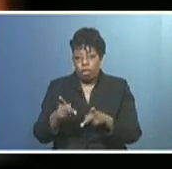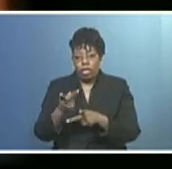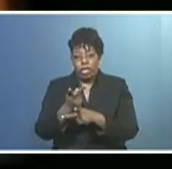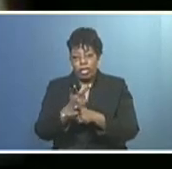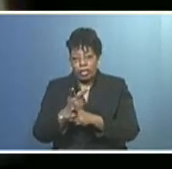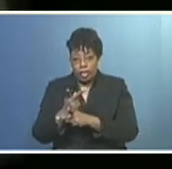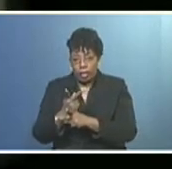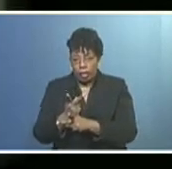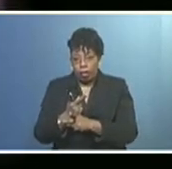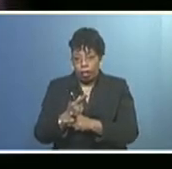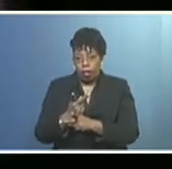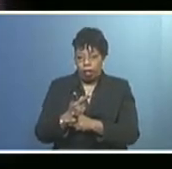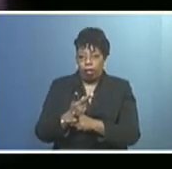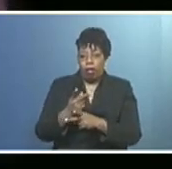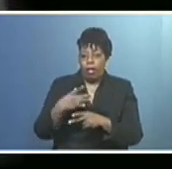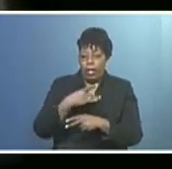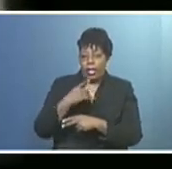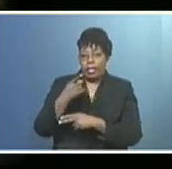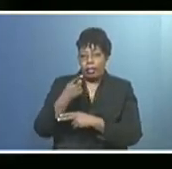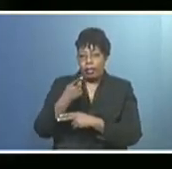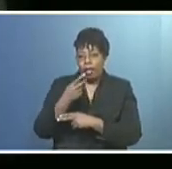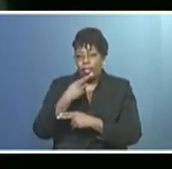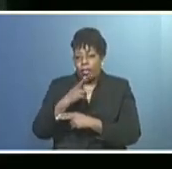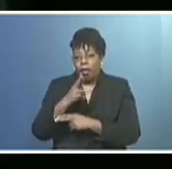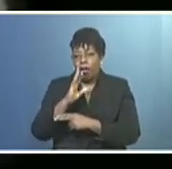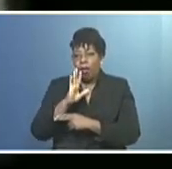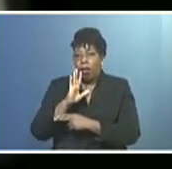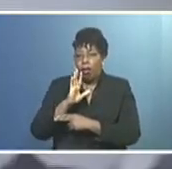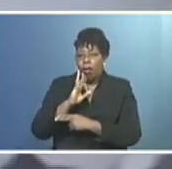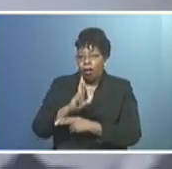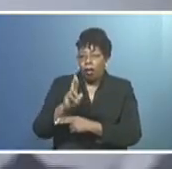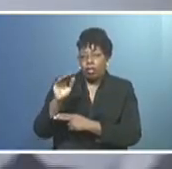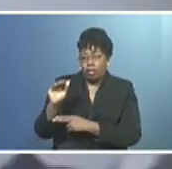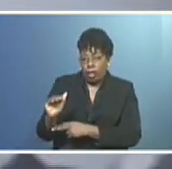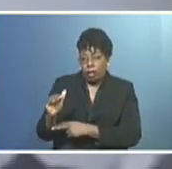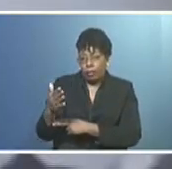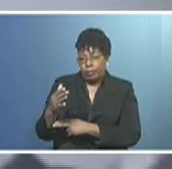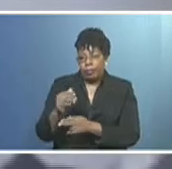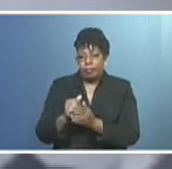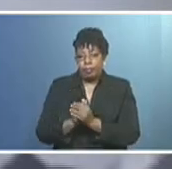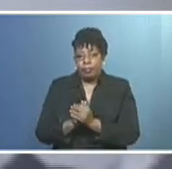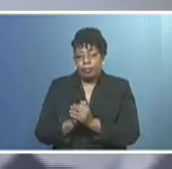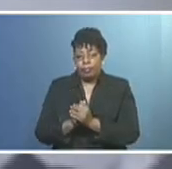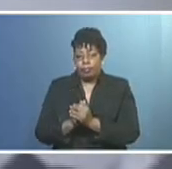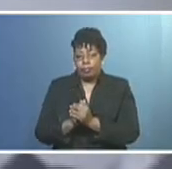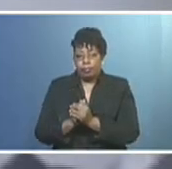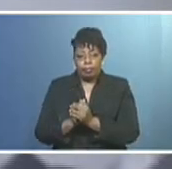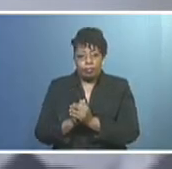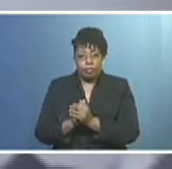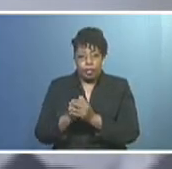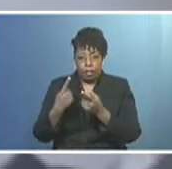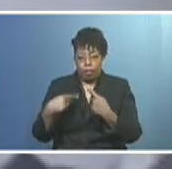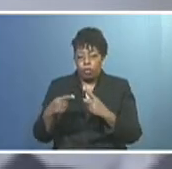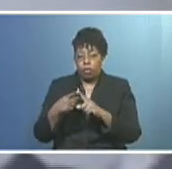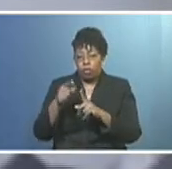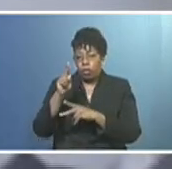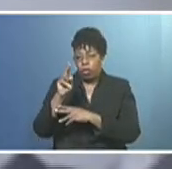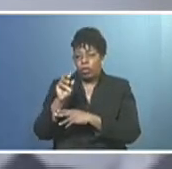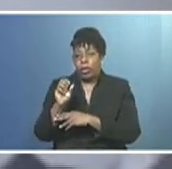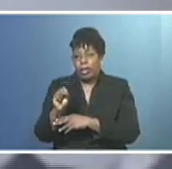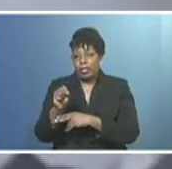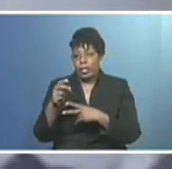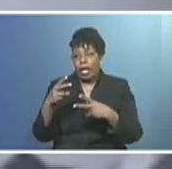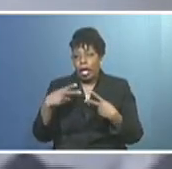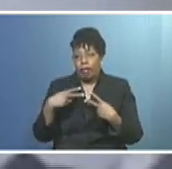everyone like you're her child, in the correct manner. And in the ways coming to the United States and,